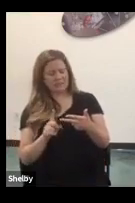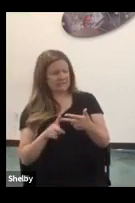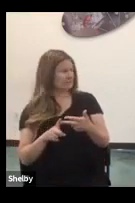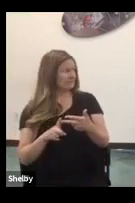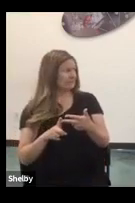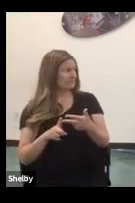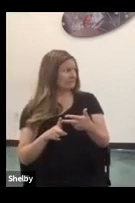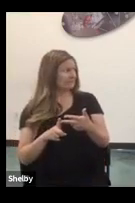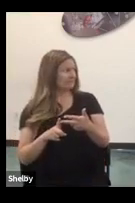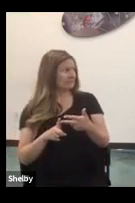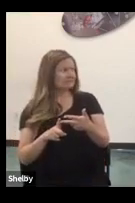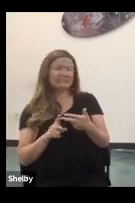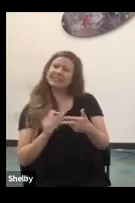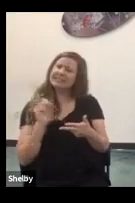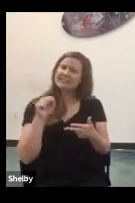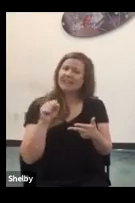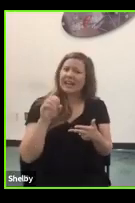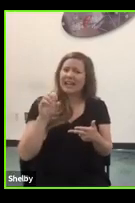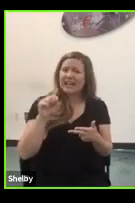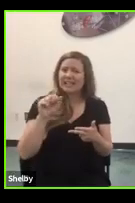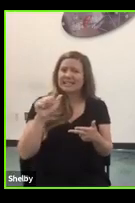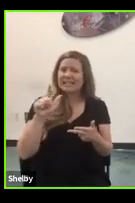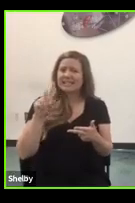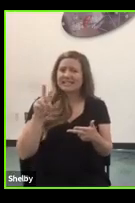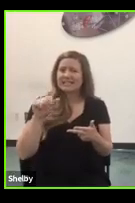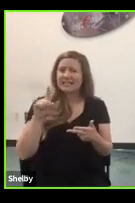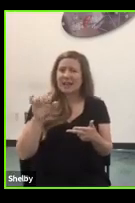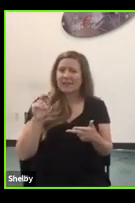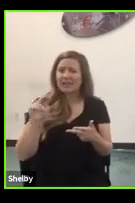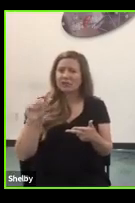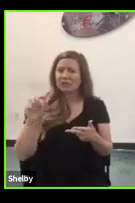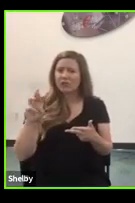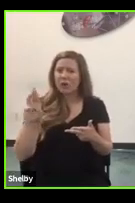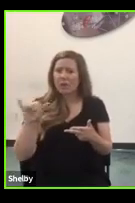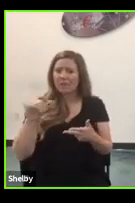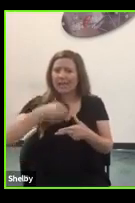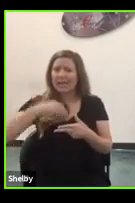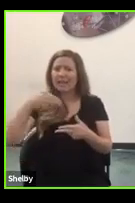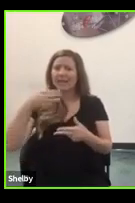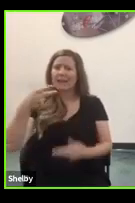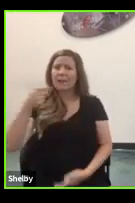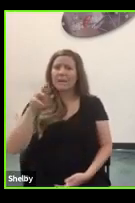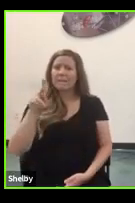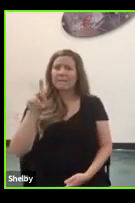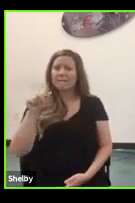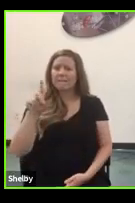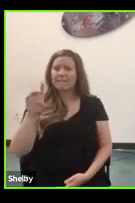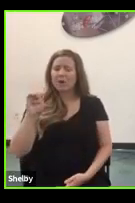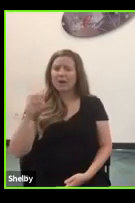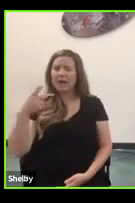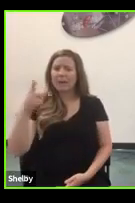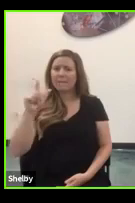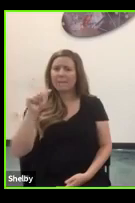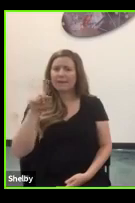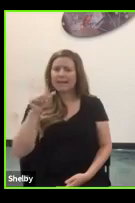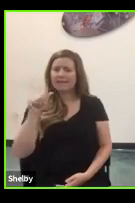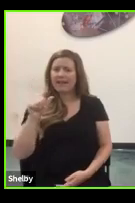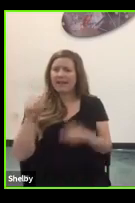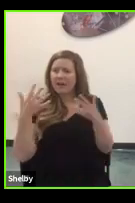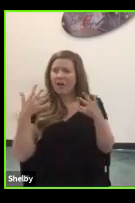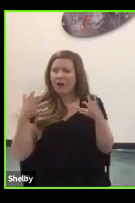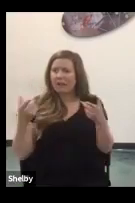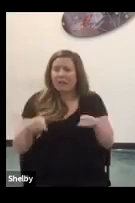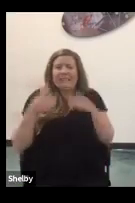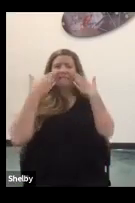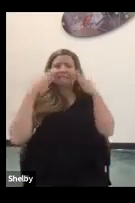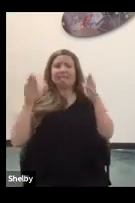quick. I'm so sorry, I just looked at it. In the Parkade Plaza? Or did that already happen? Now, I can't remember.